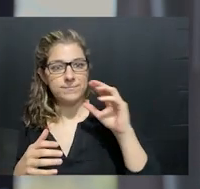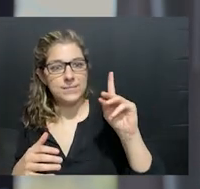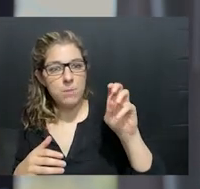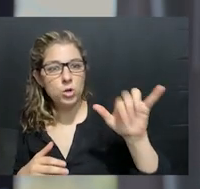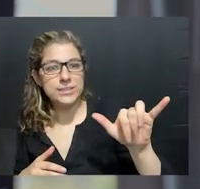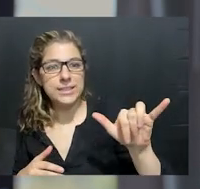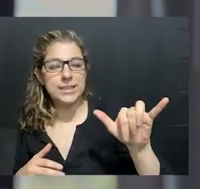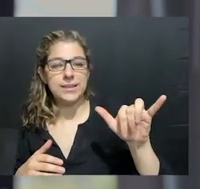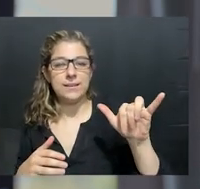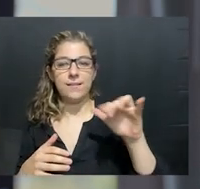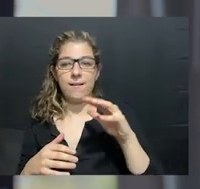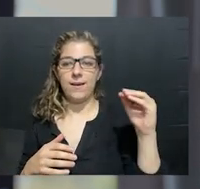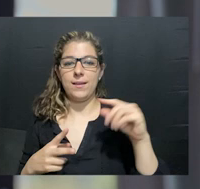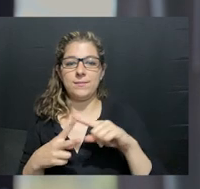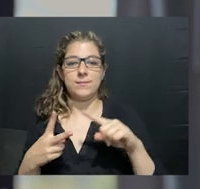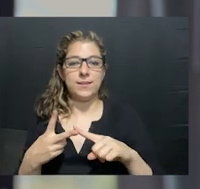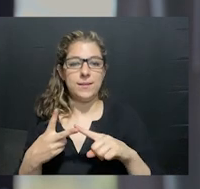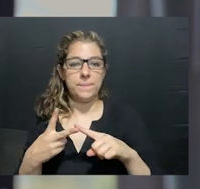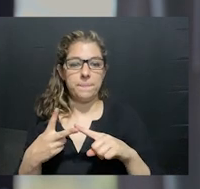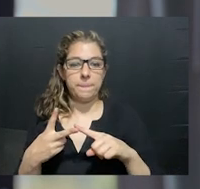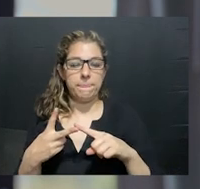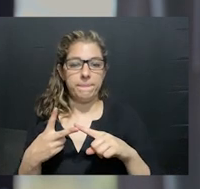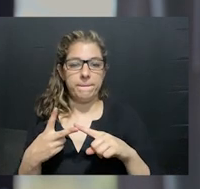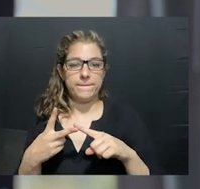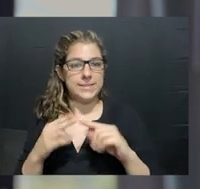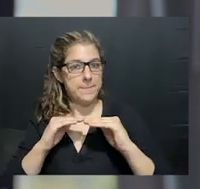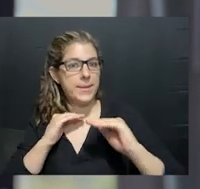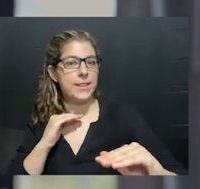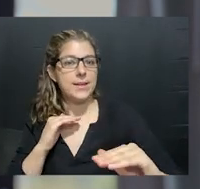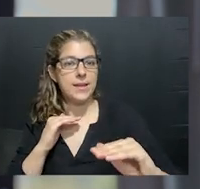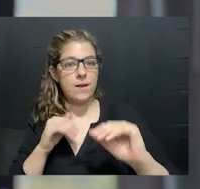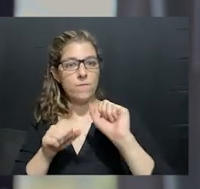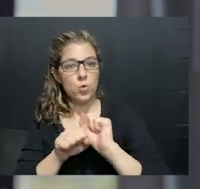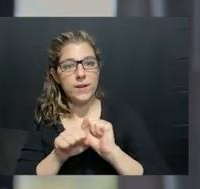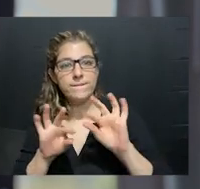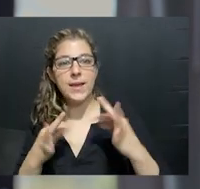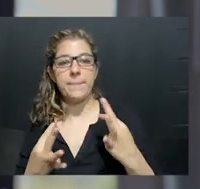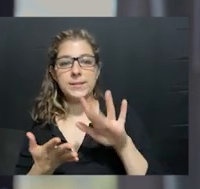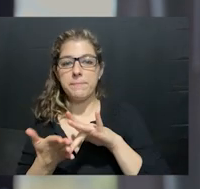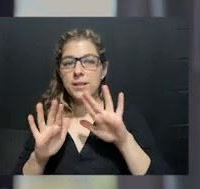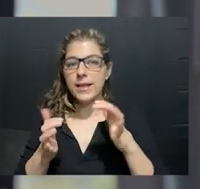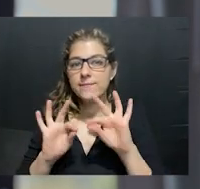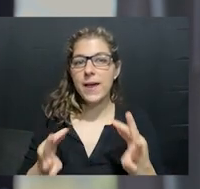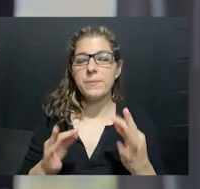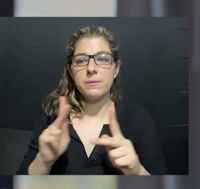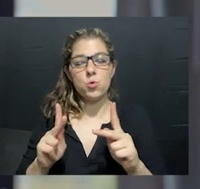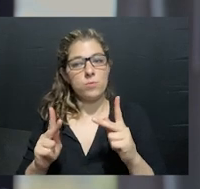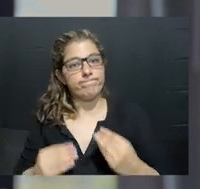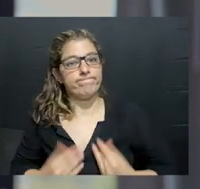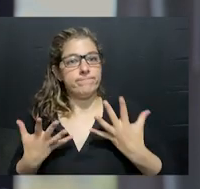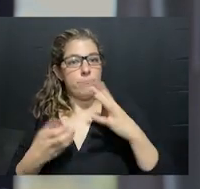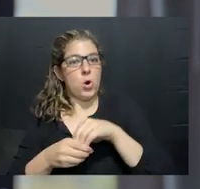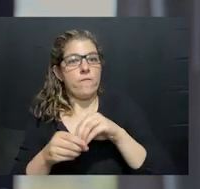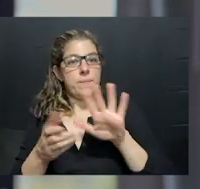democracy and the stability of working families, middle class families, those who aspire to be part of the